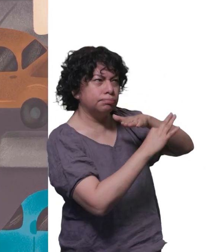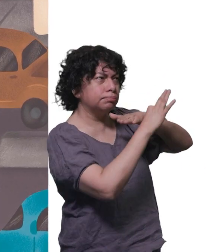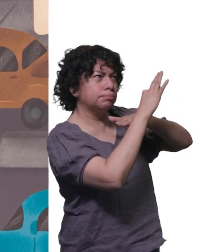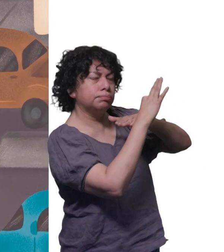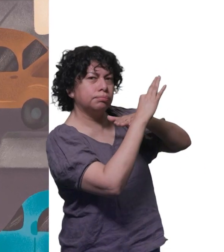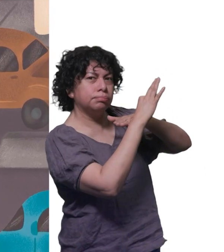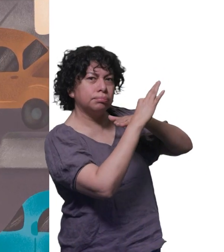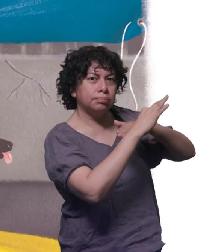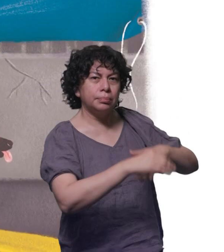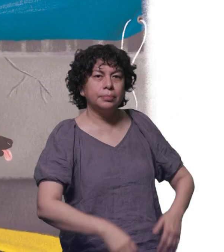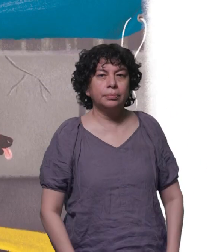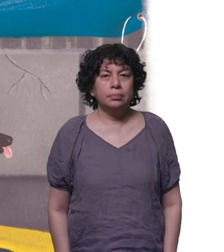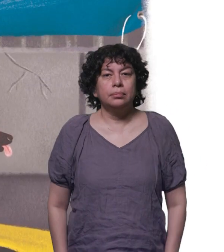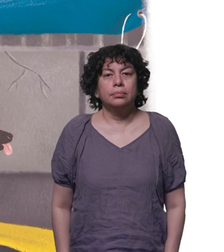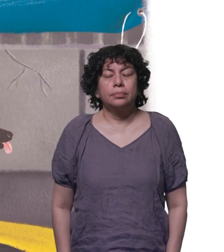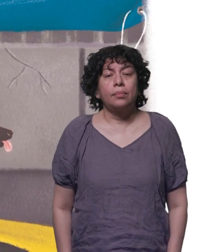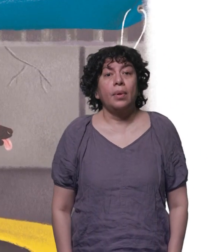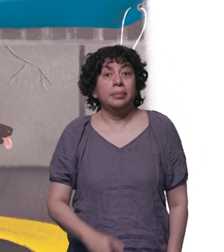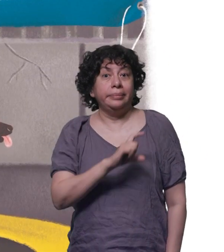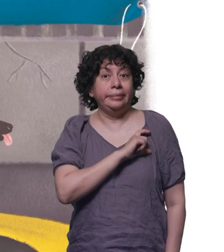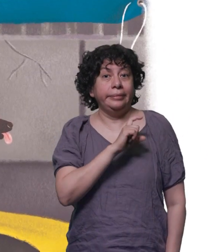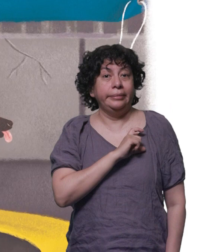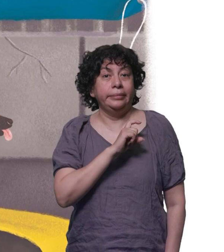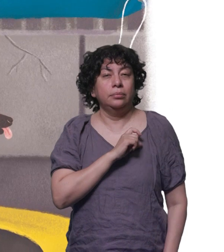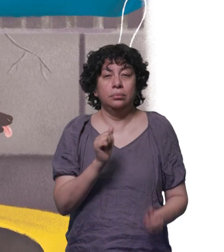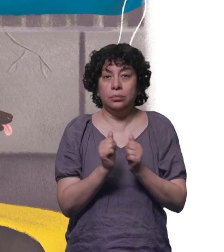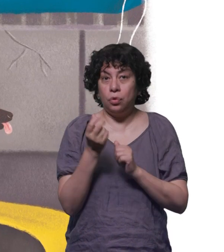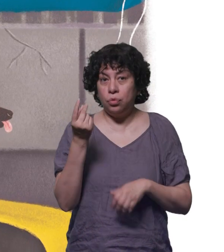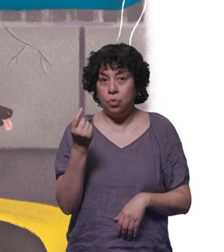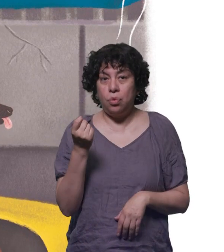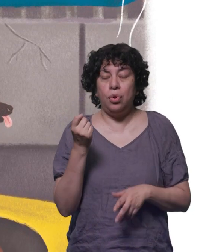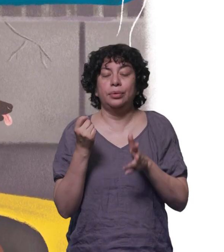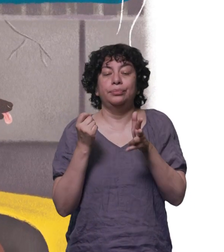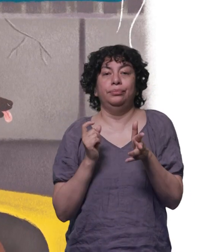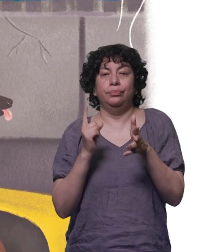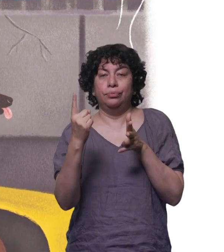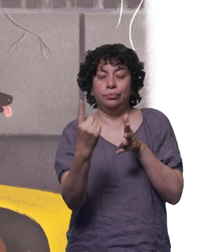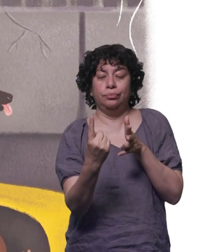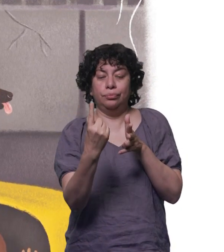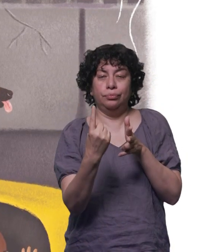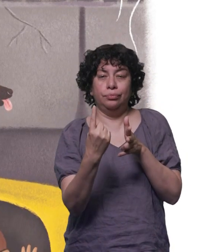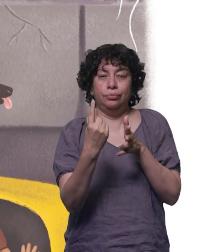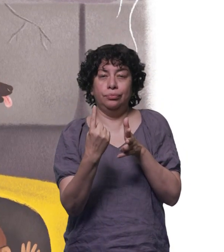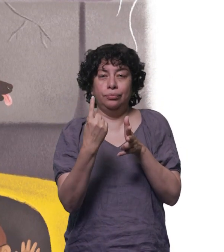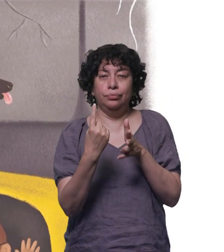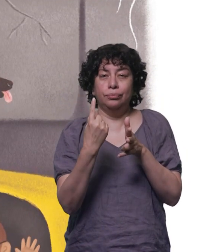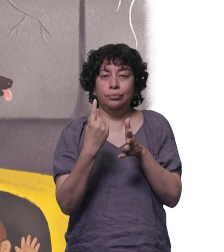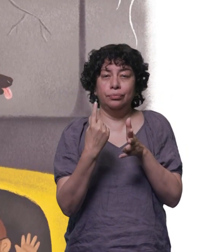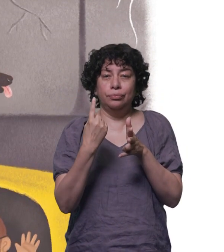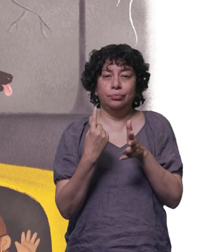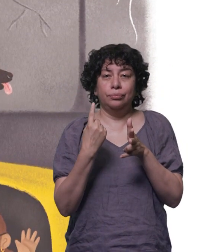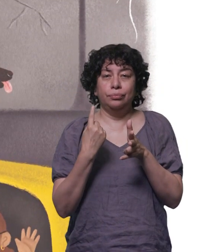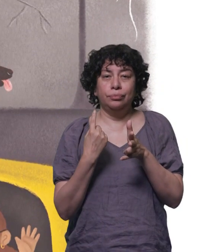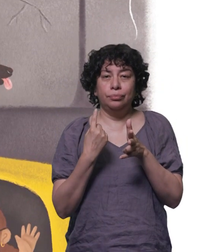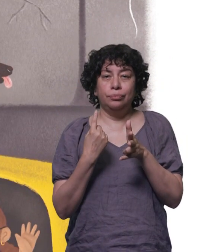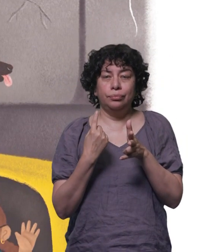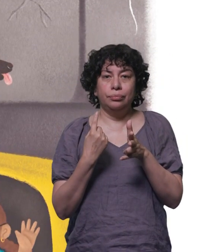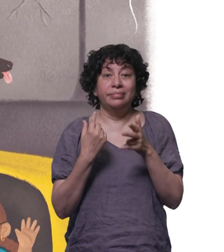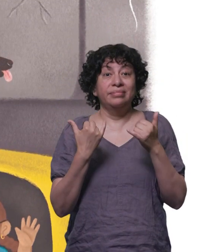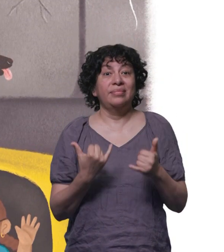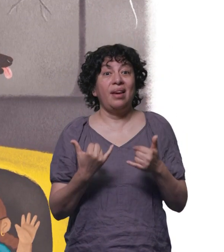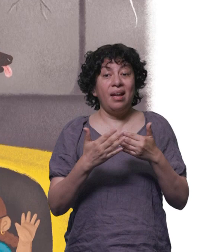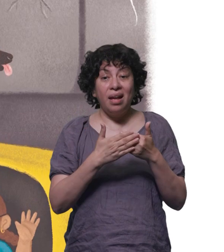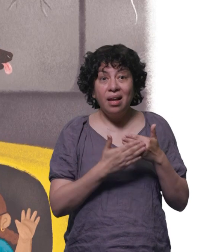behind the clouds. A Border Patrol agent in uniform and a German Shepherd pass by our window. By